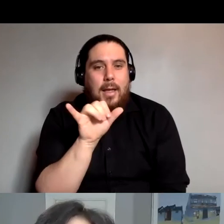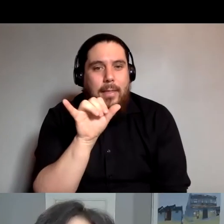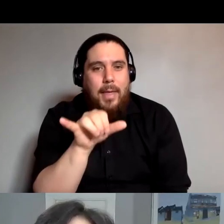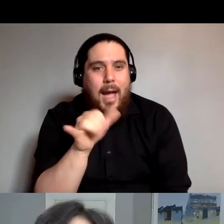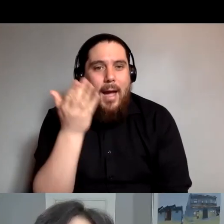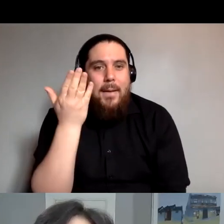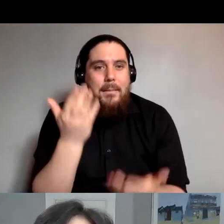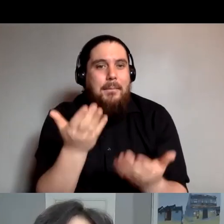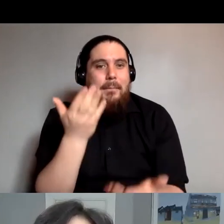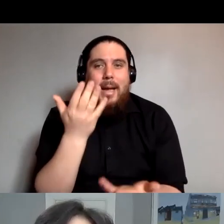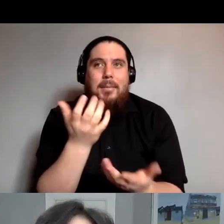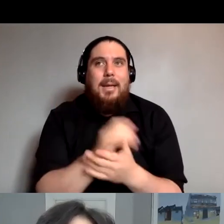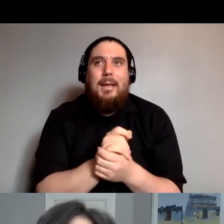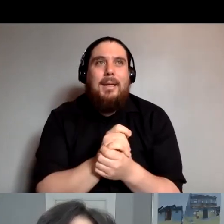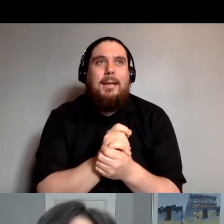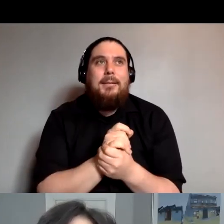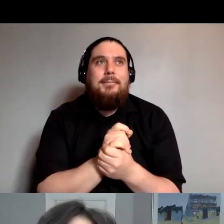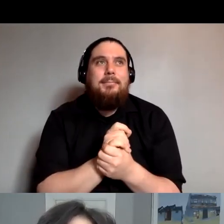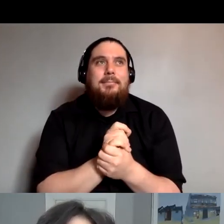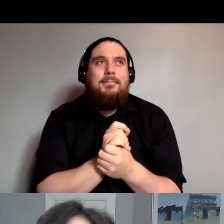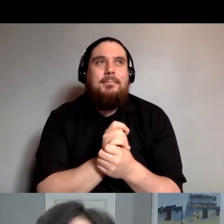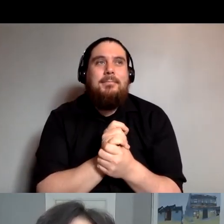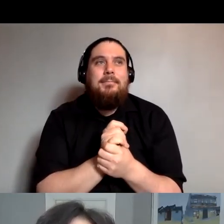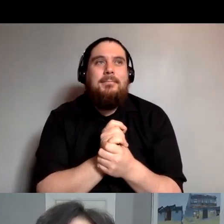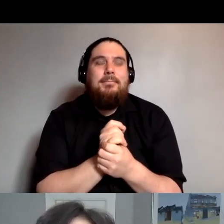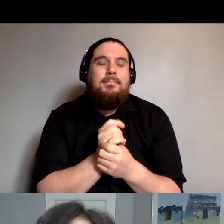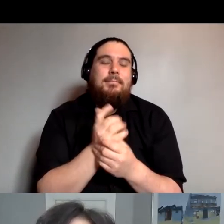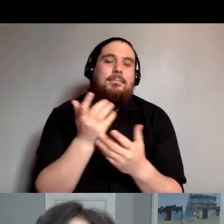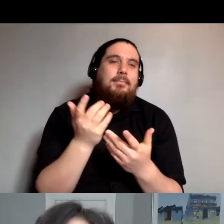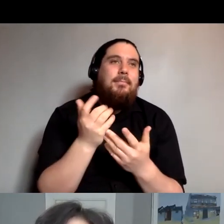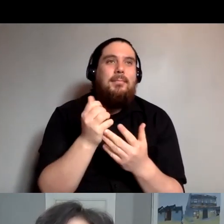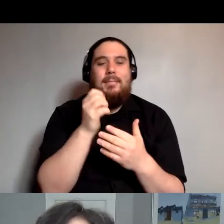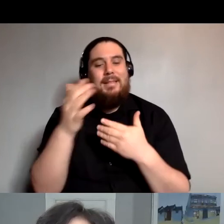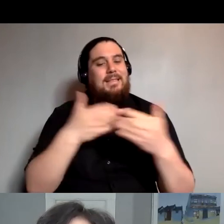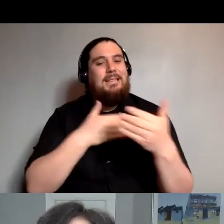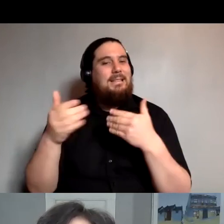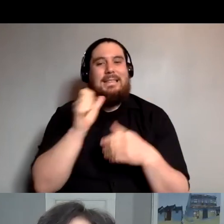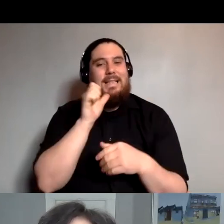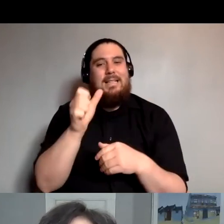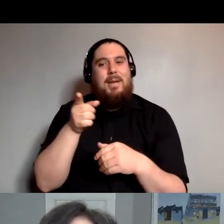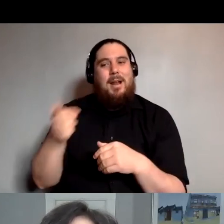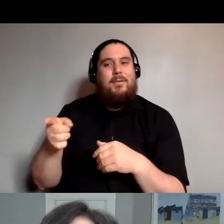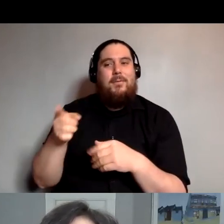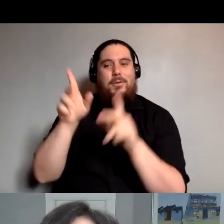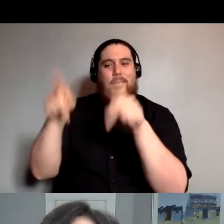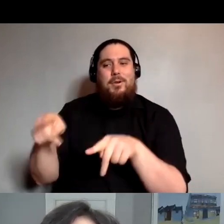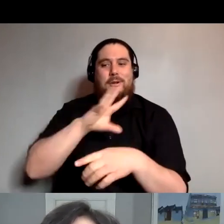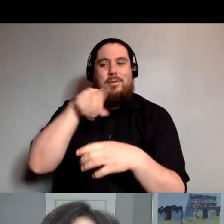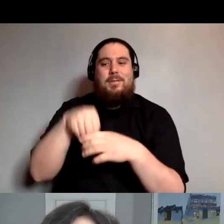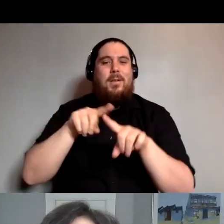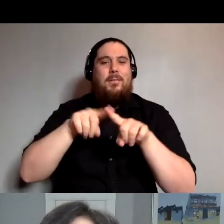irrelevant to the role that the person is carrying out, but we're discarding a candidate straight away. So I